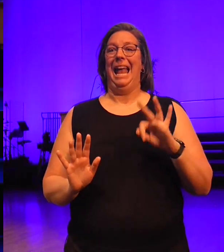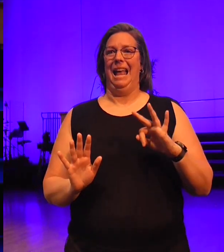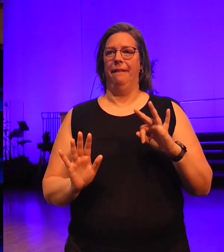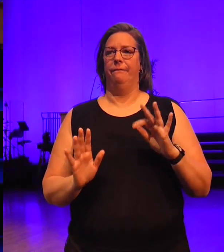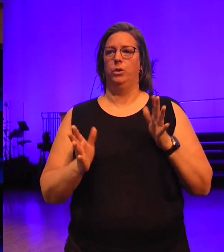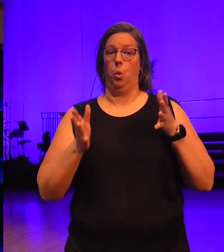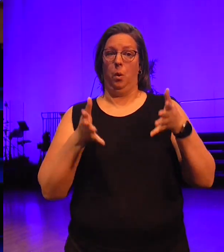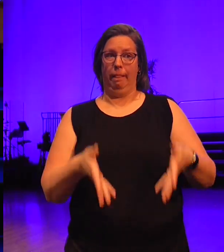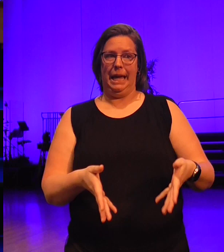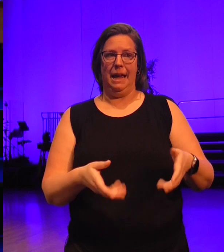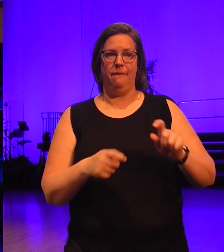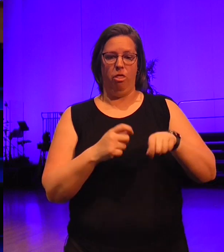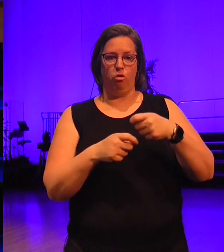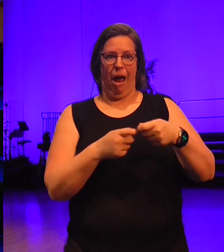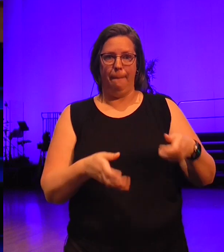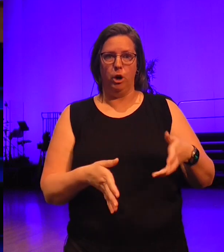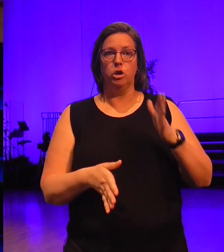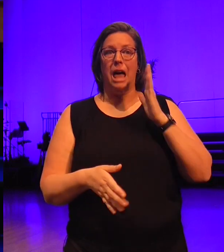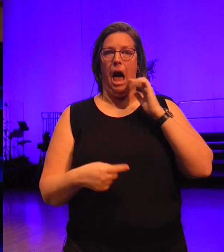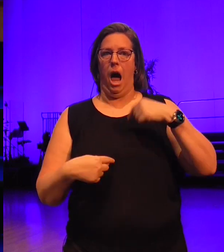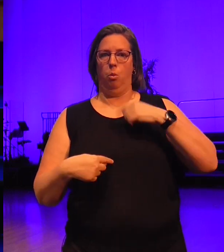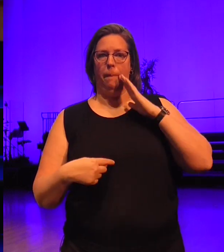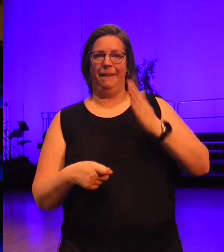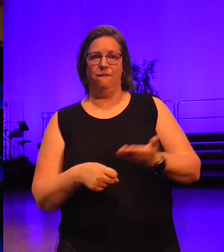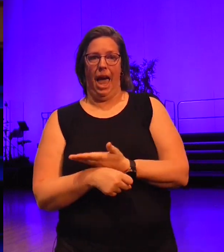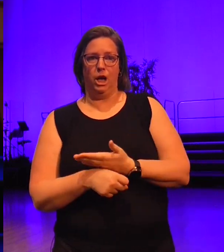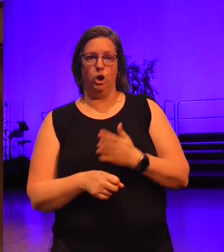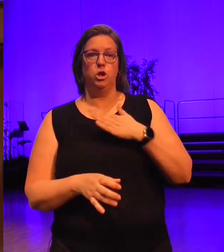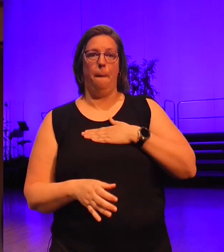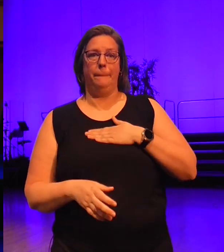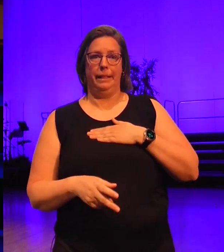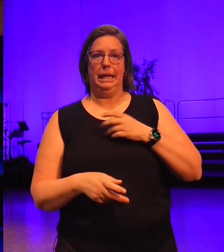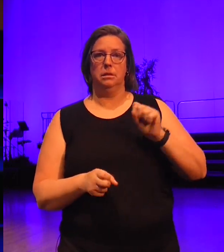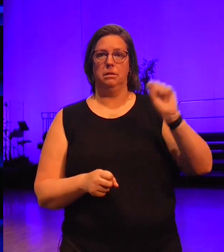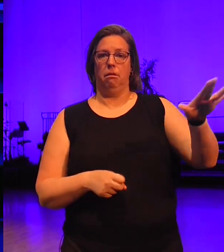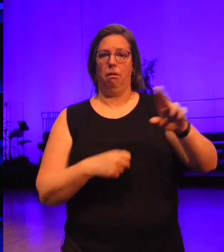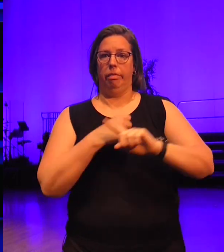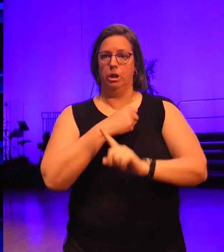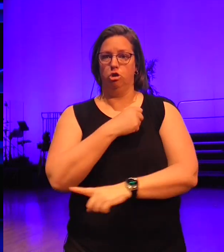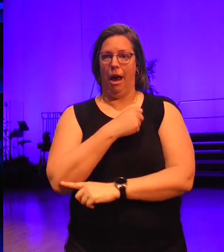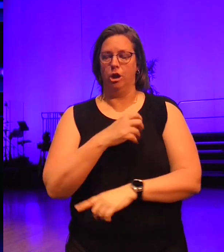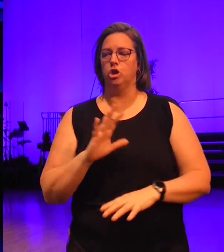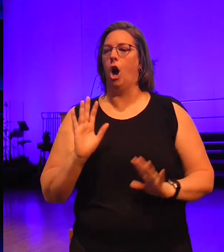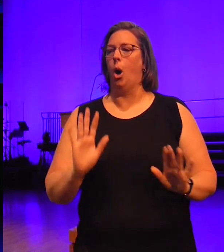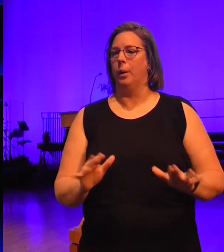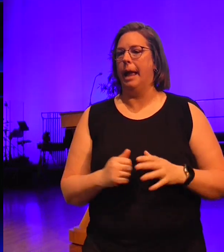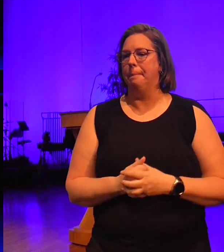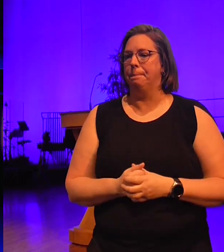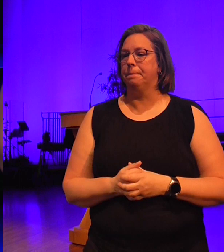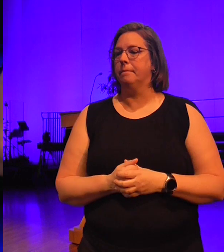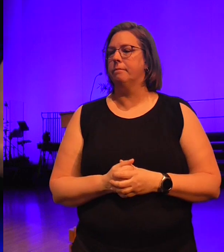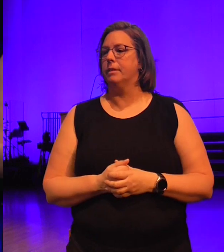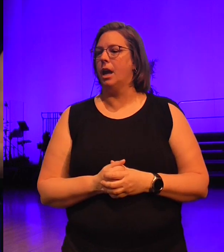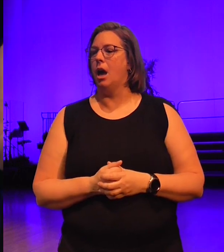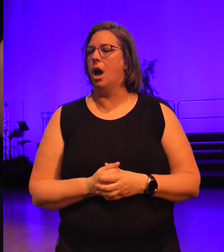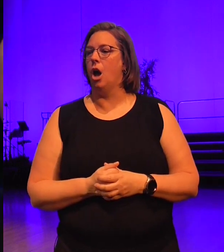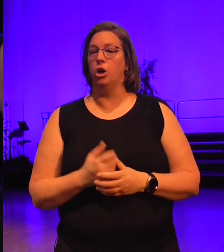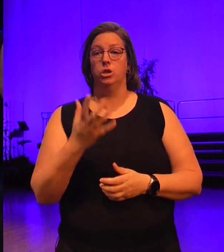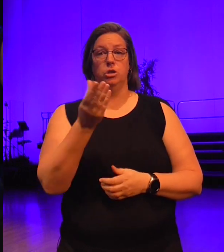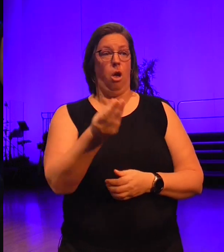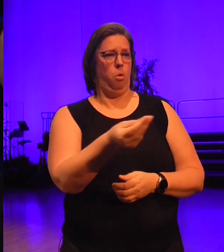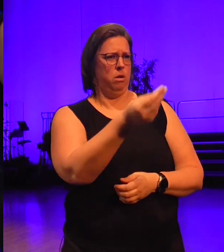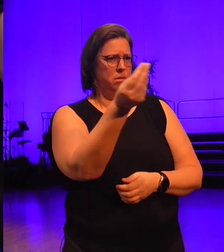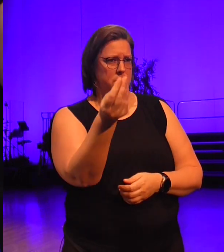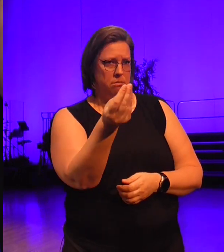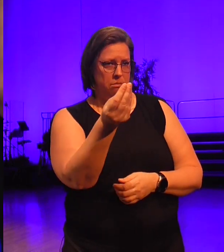the seat in front of you, I will be fired. So please keep them with you if you want one. Come around. But I like to take a little candy. Here's a little Mr.